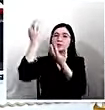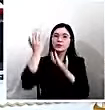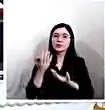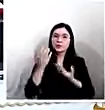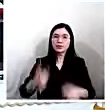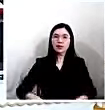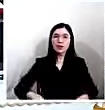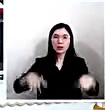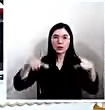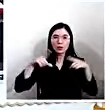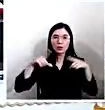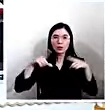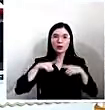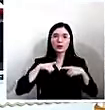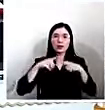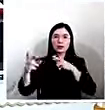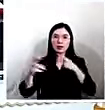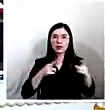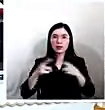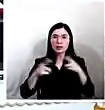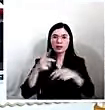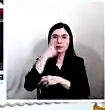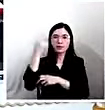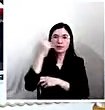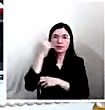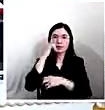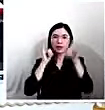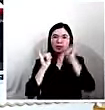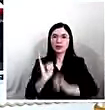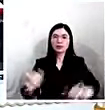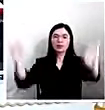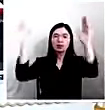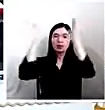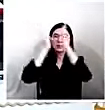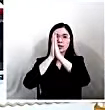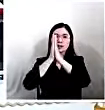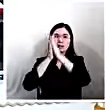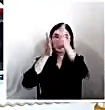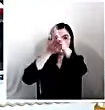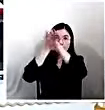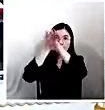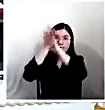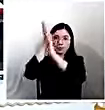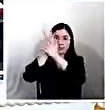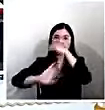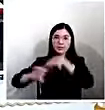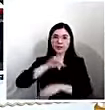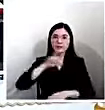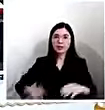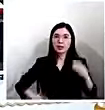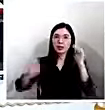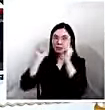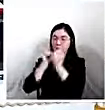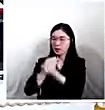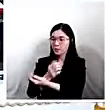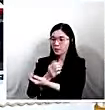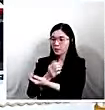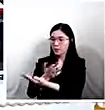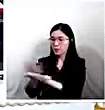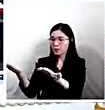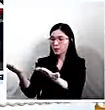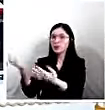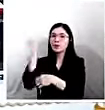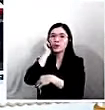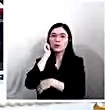will, who live and reign forever and ever. Amen. The peace of the Lord be with you always. And with